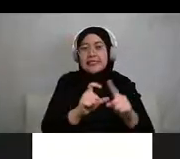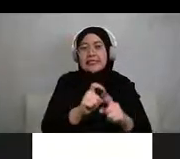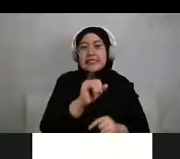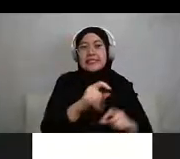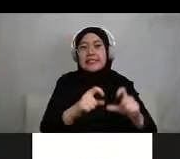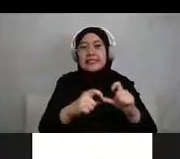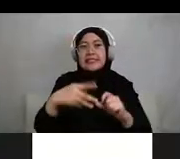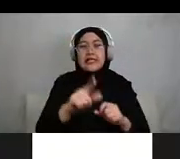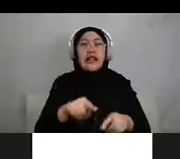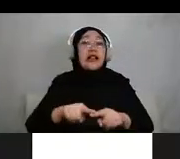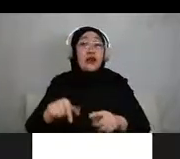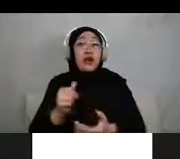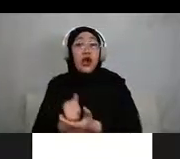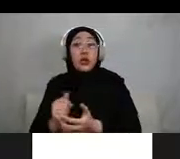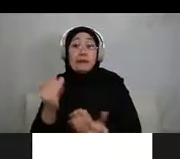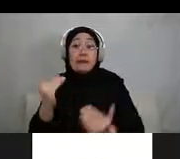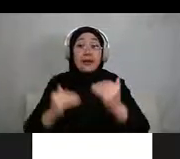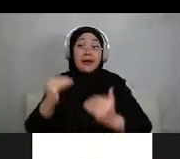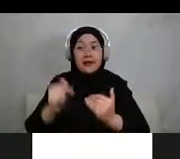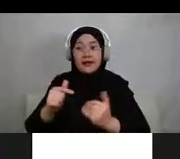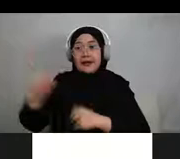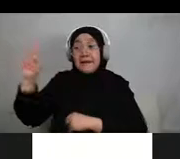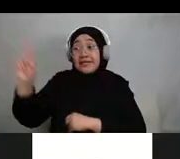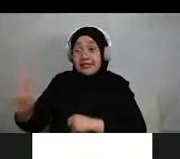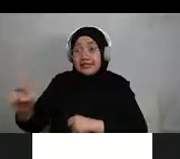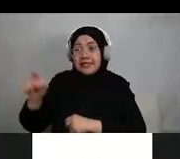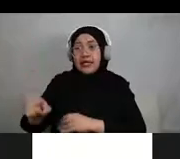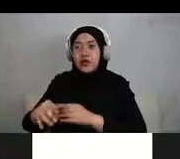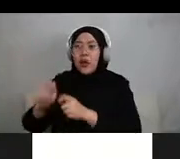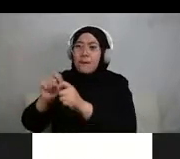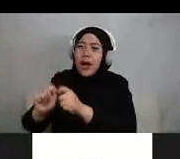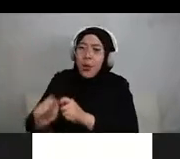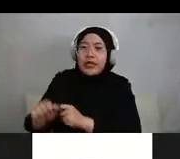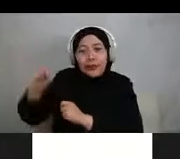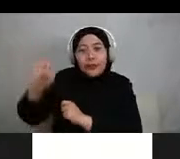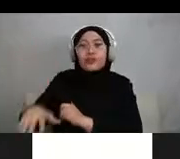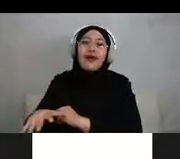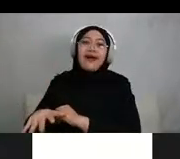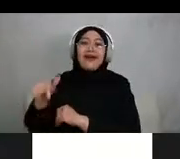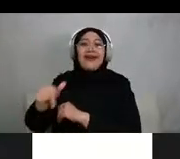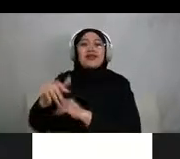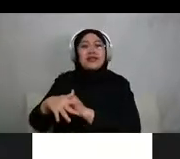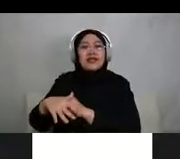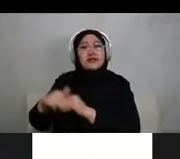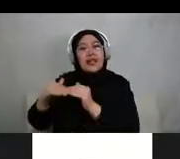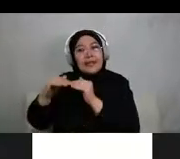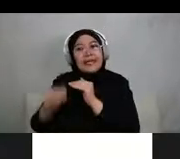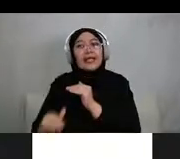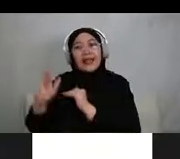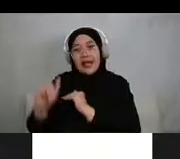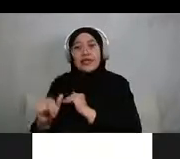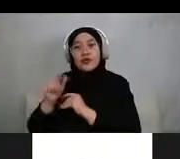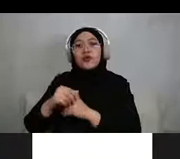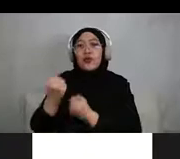still works out to be a net saving for the bus operating company, and therefore they are able to save from the very